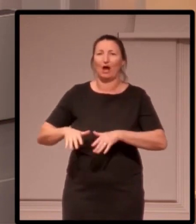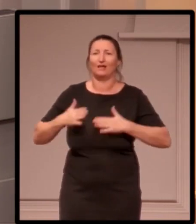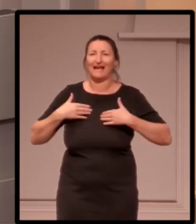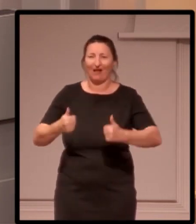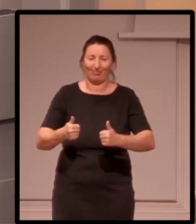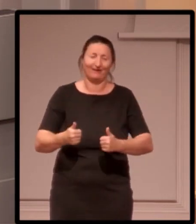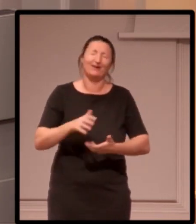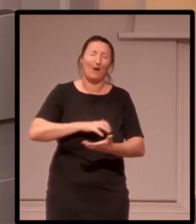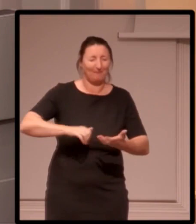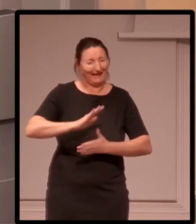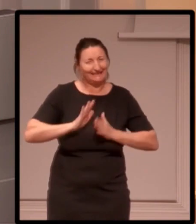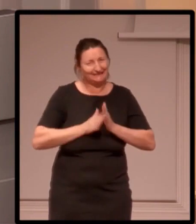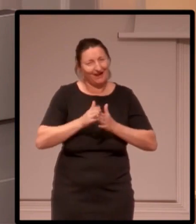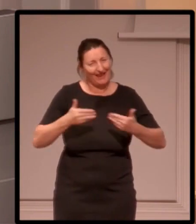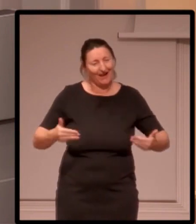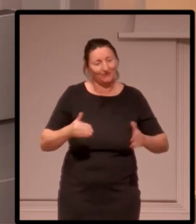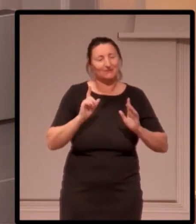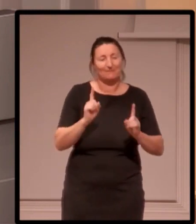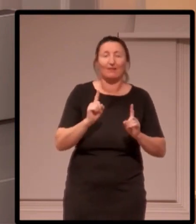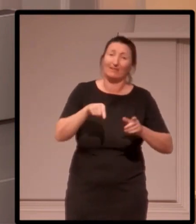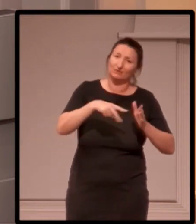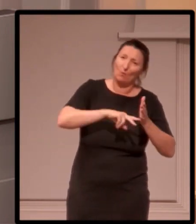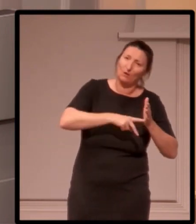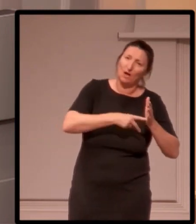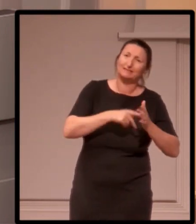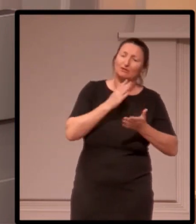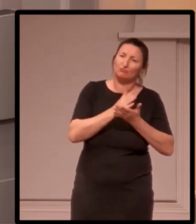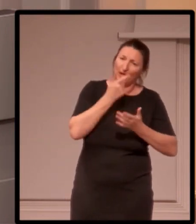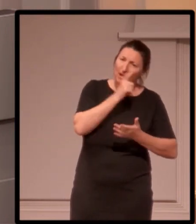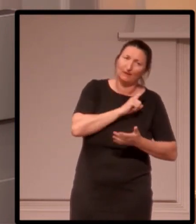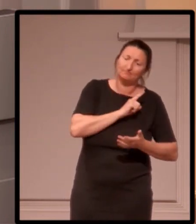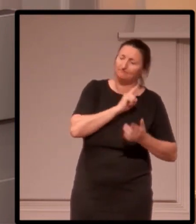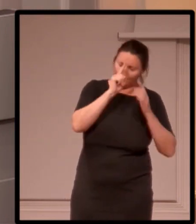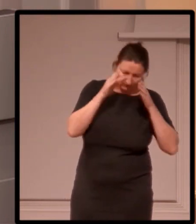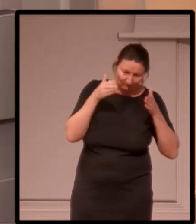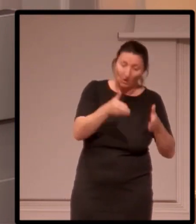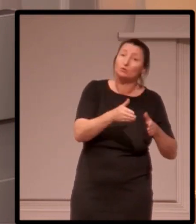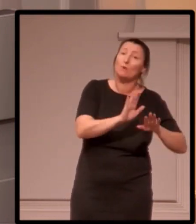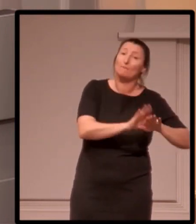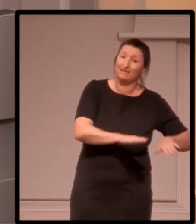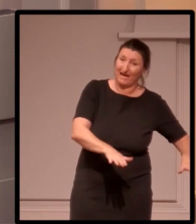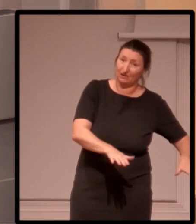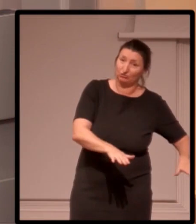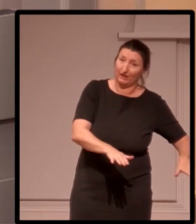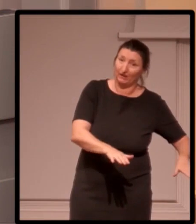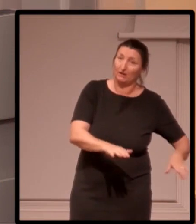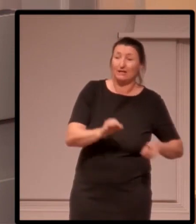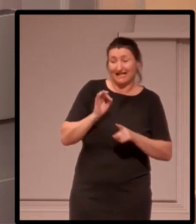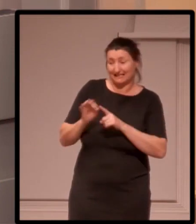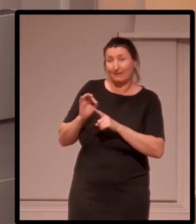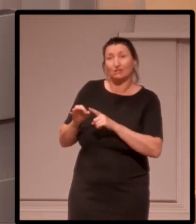tonight. And that organisation, we're really lucky that actually we don't just focus on paediatrics and the